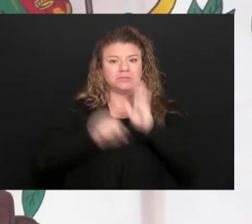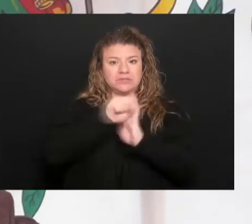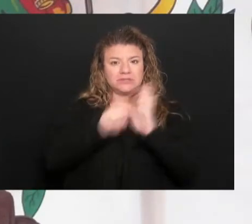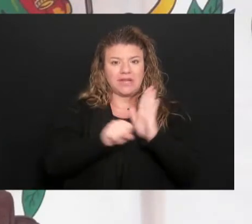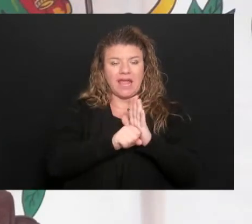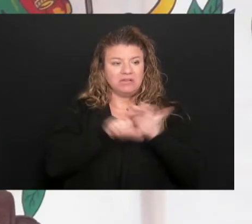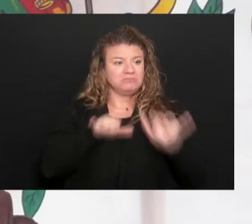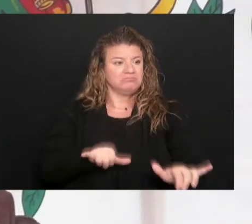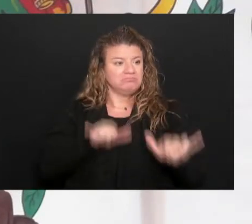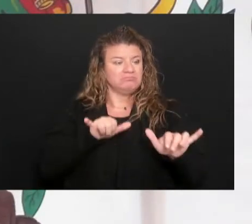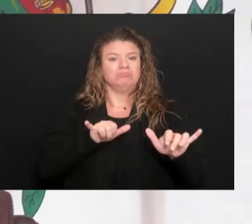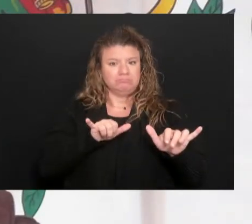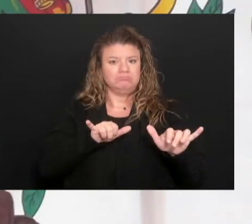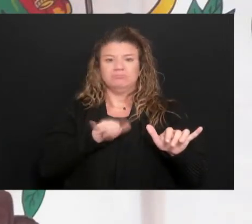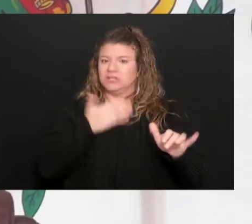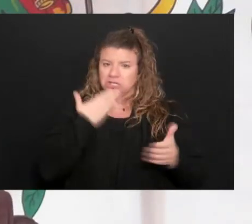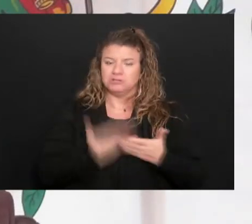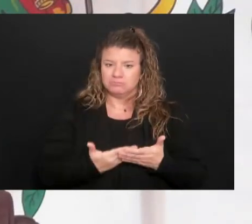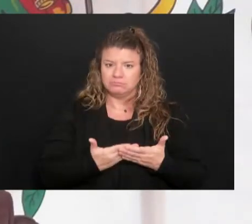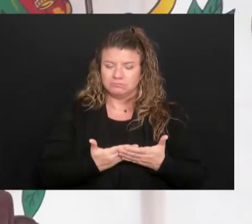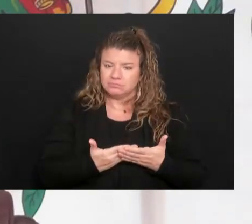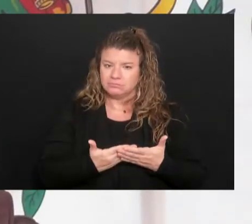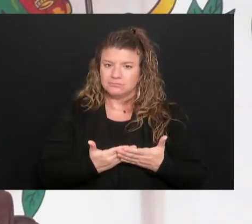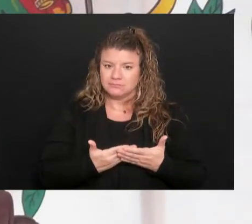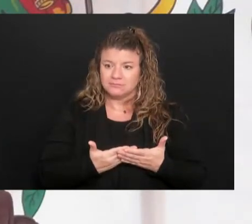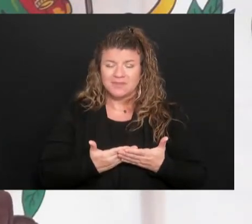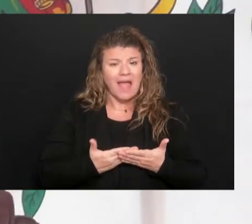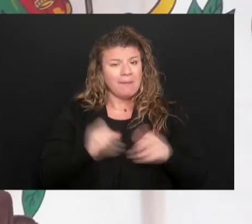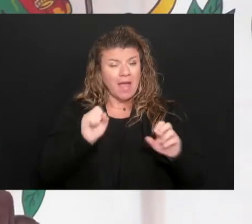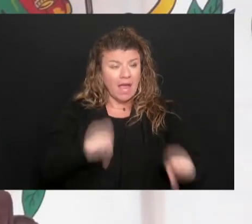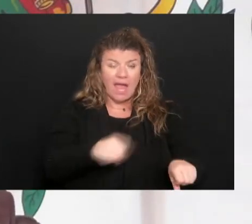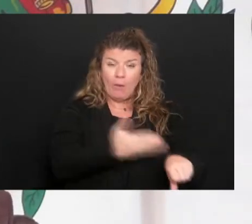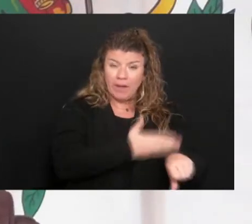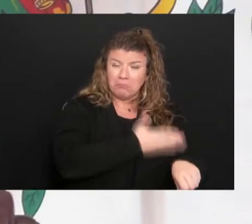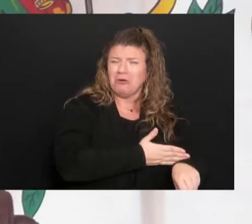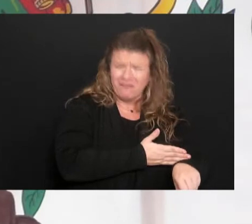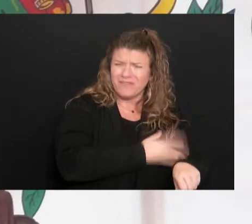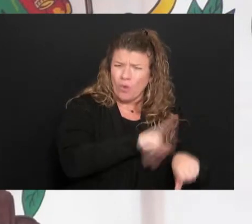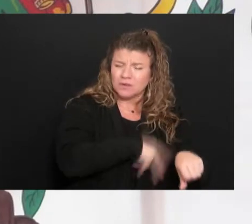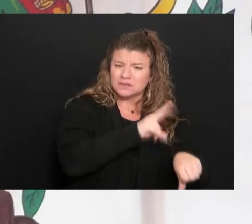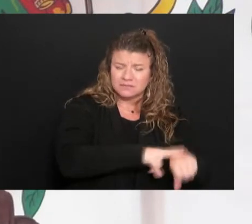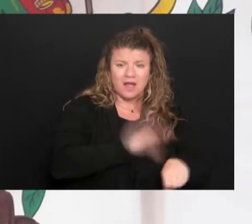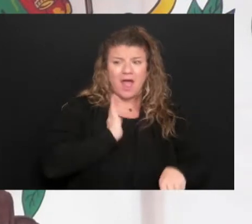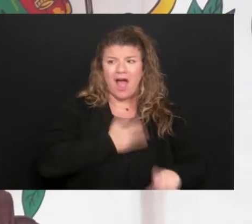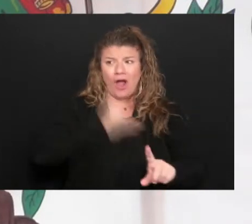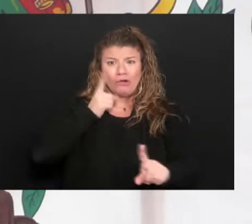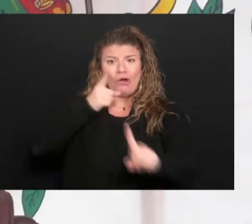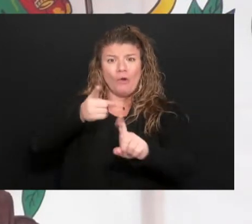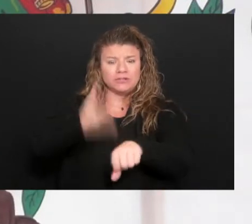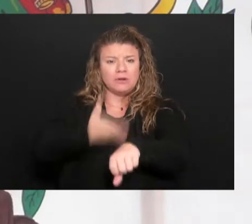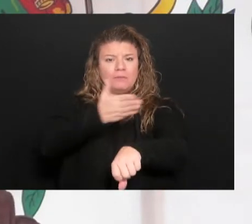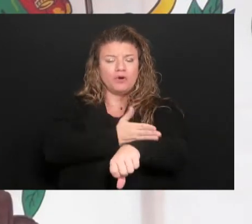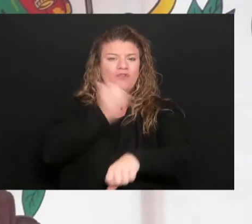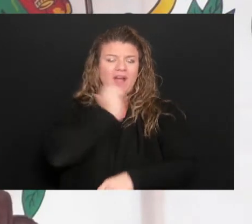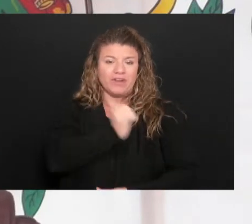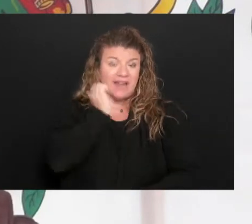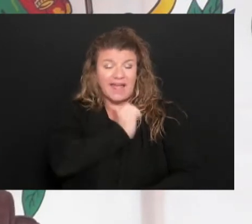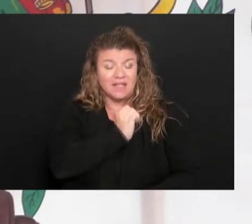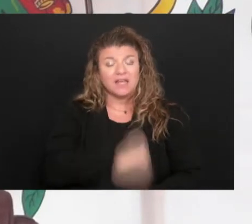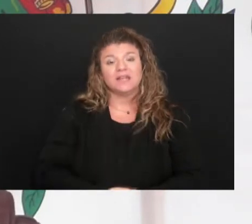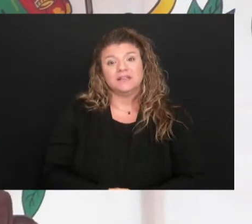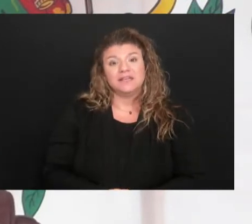good. I mean, there's no question it can be better. We continue to try to make it better. We just went out